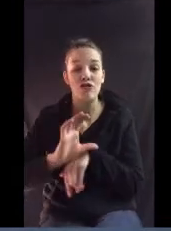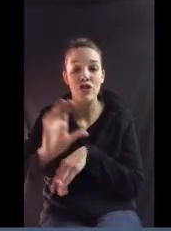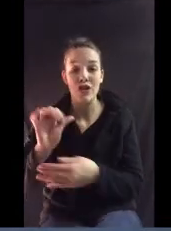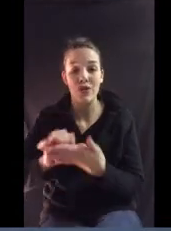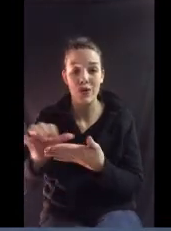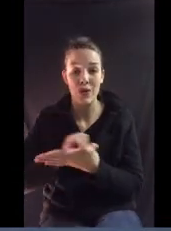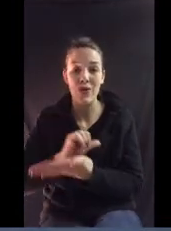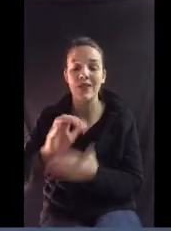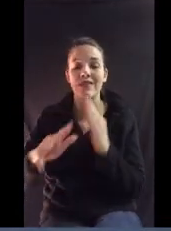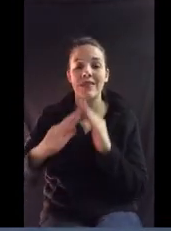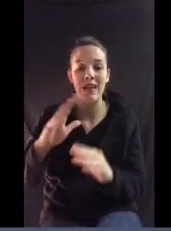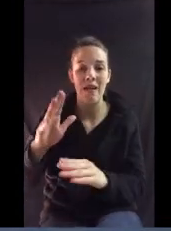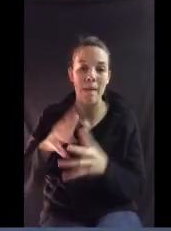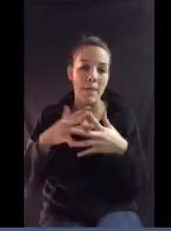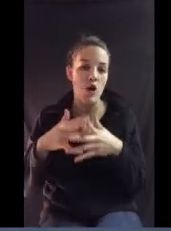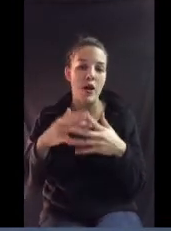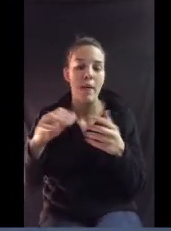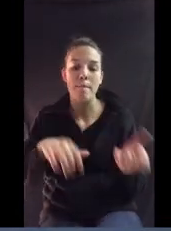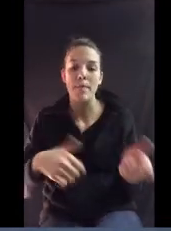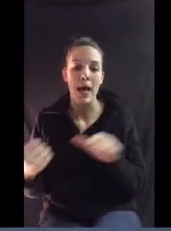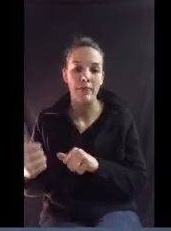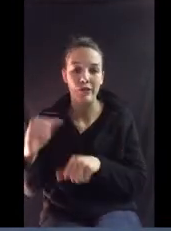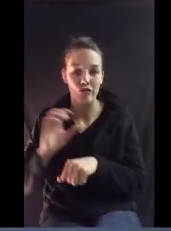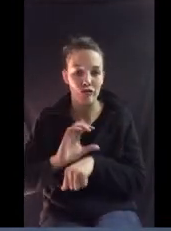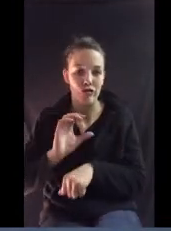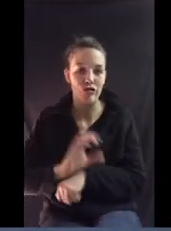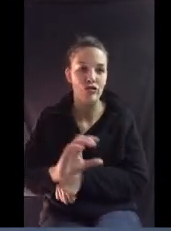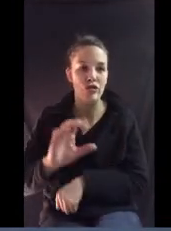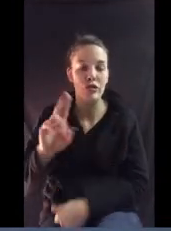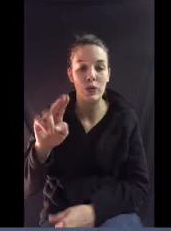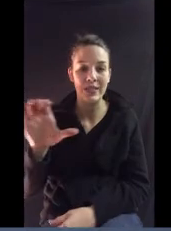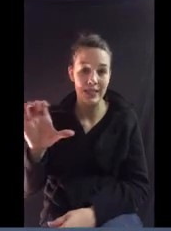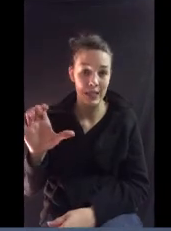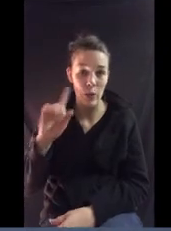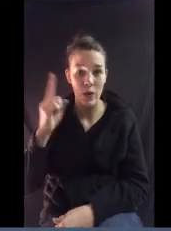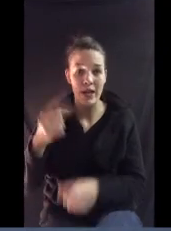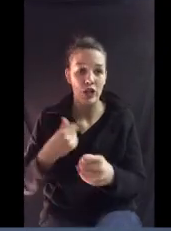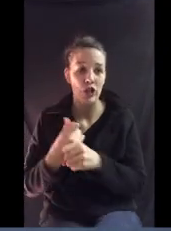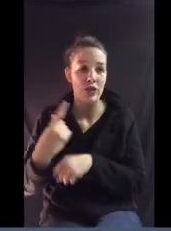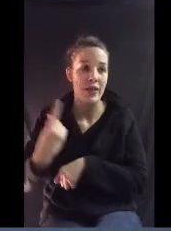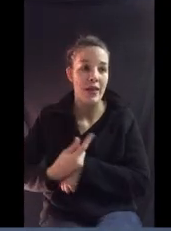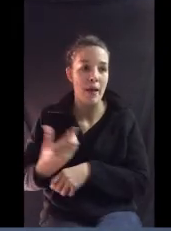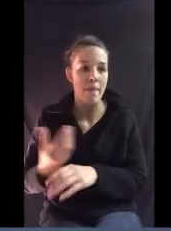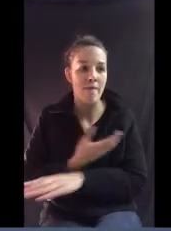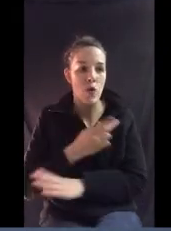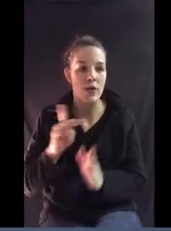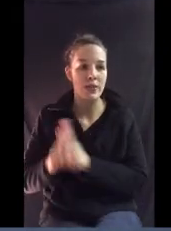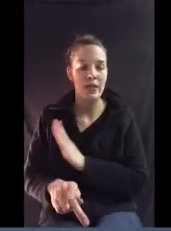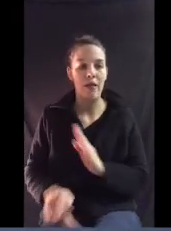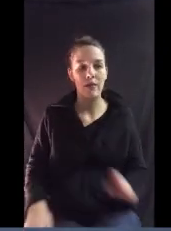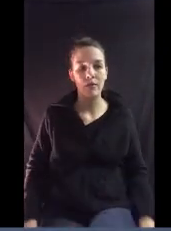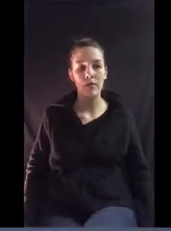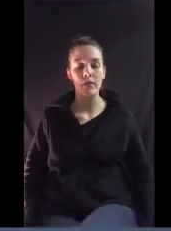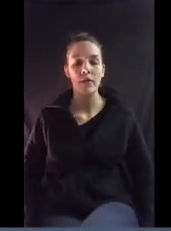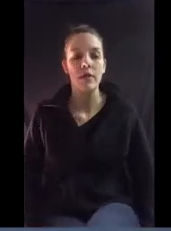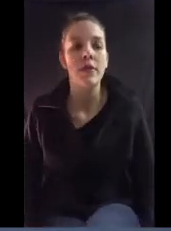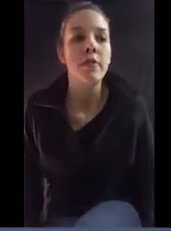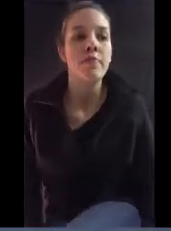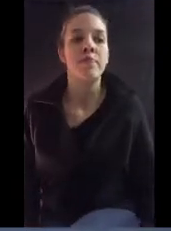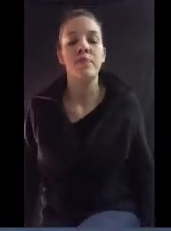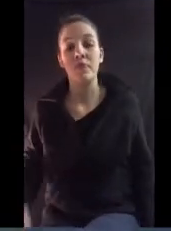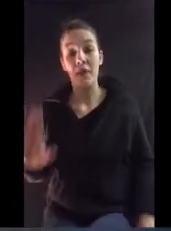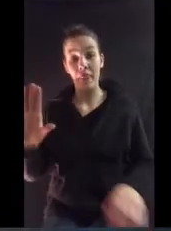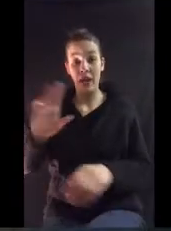York City, which is an American Baptist and United Church of Christ church, just 1 year to the day before he was